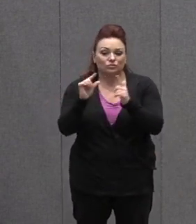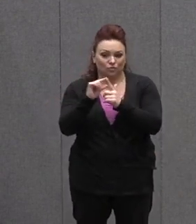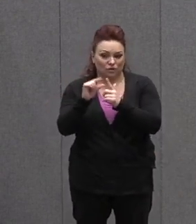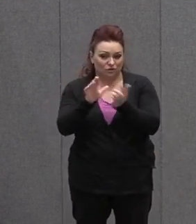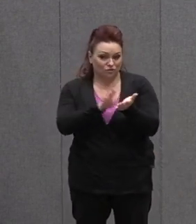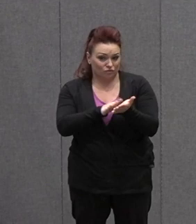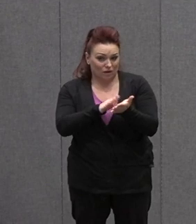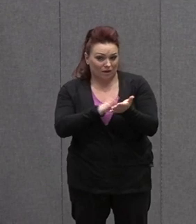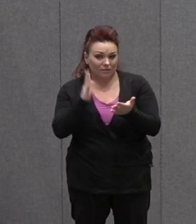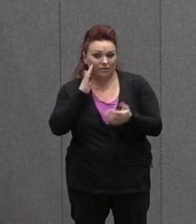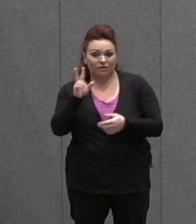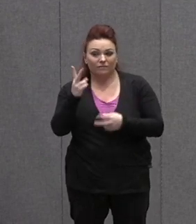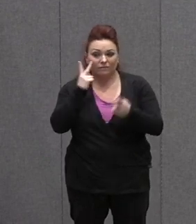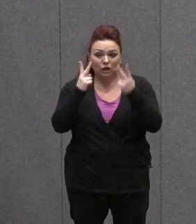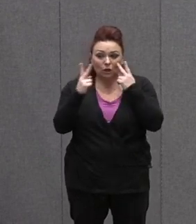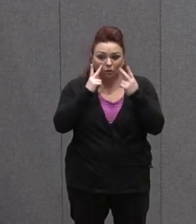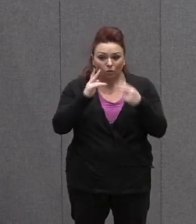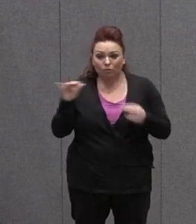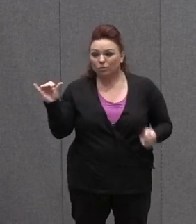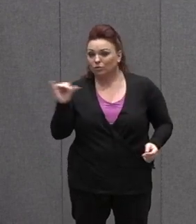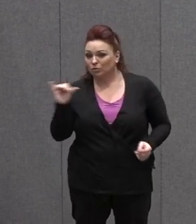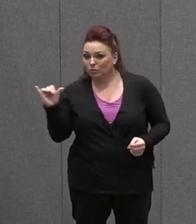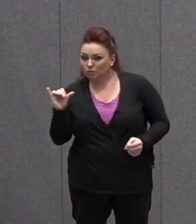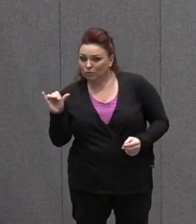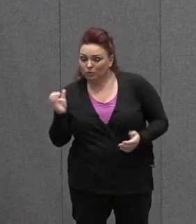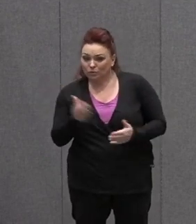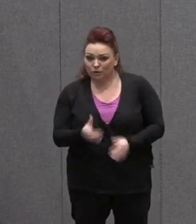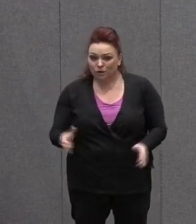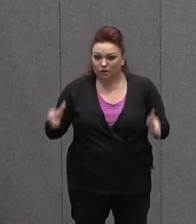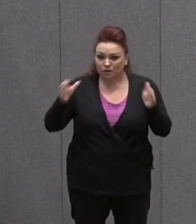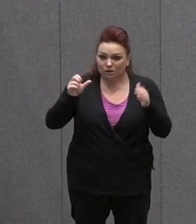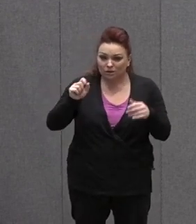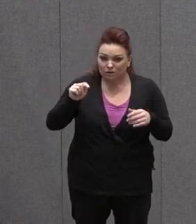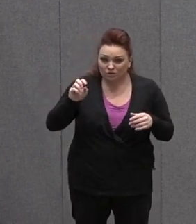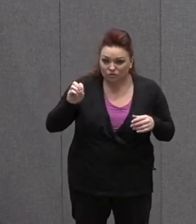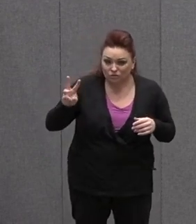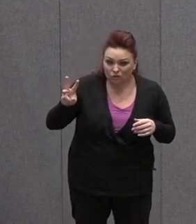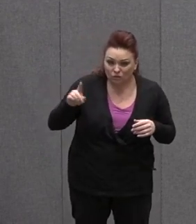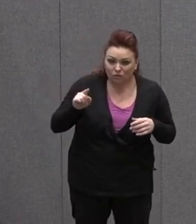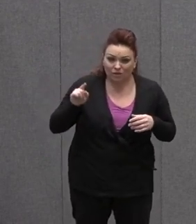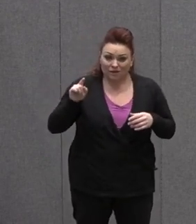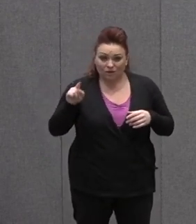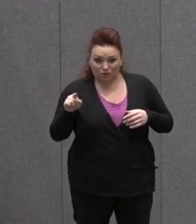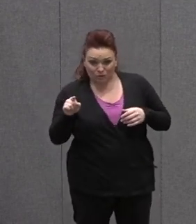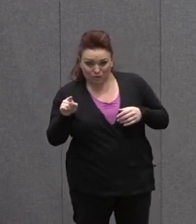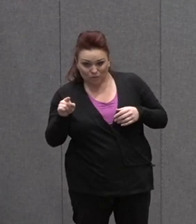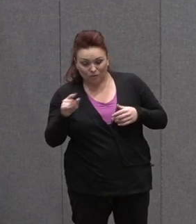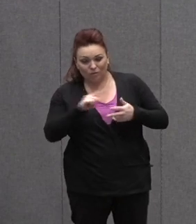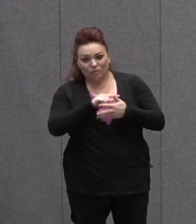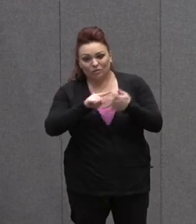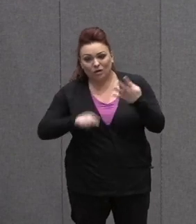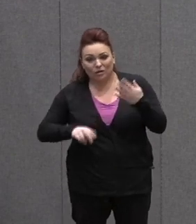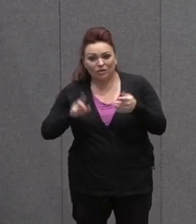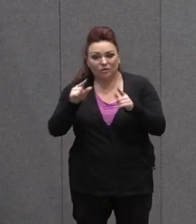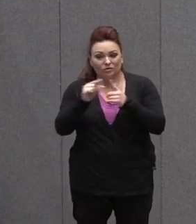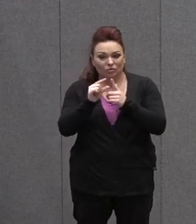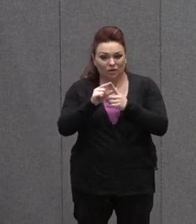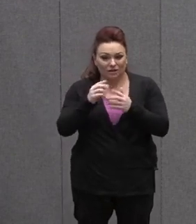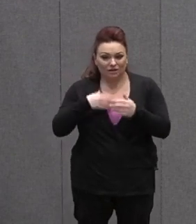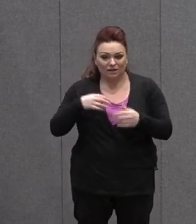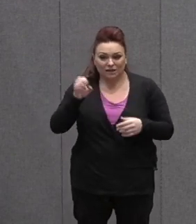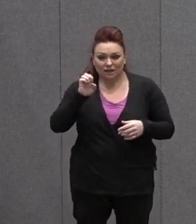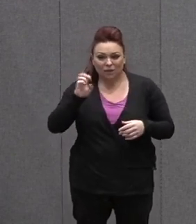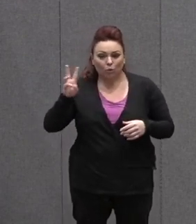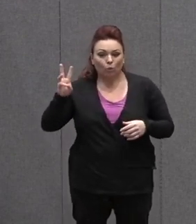View, two, stew, you. All those words rhyme. They end with